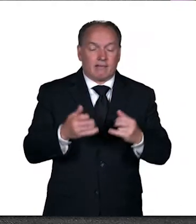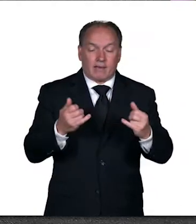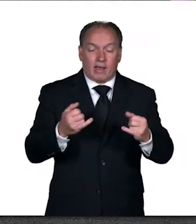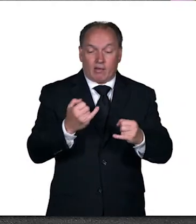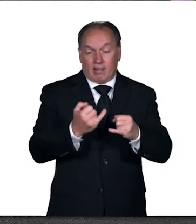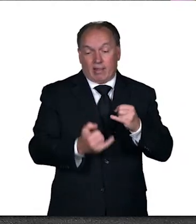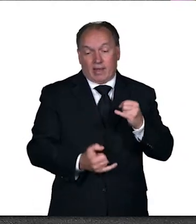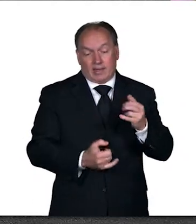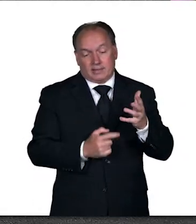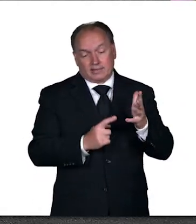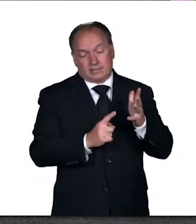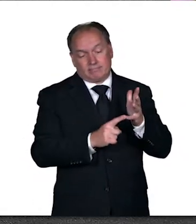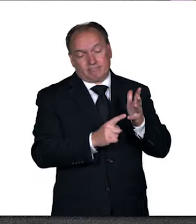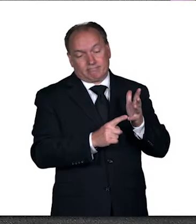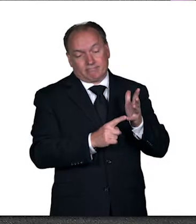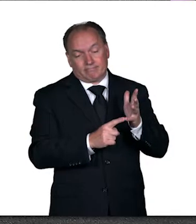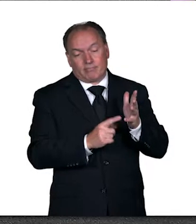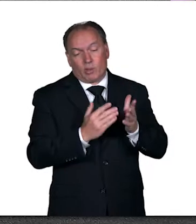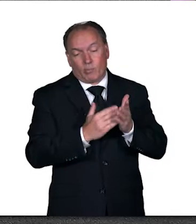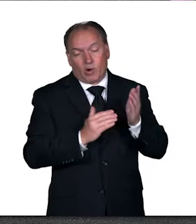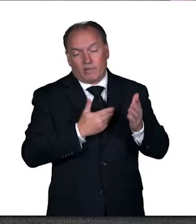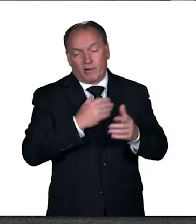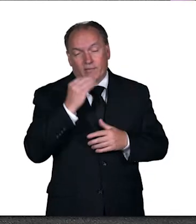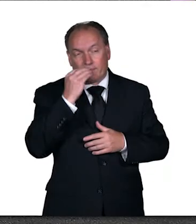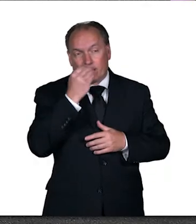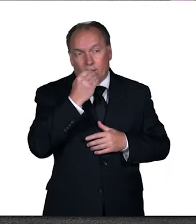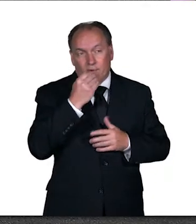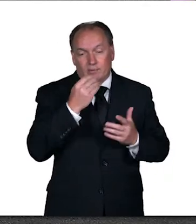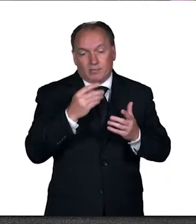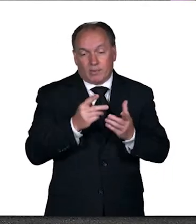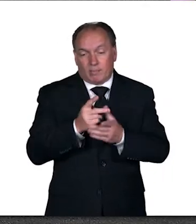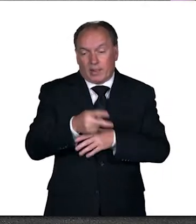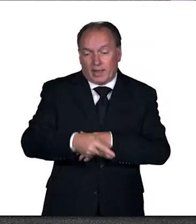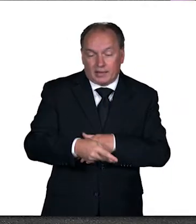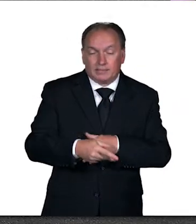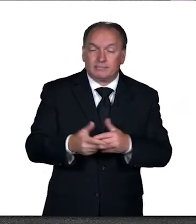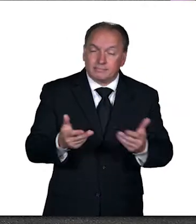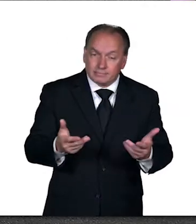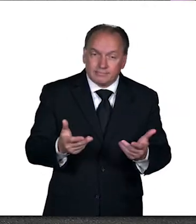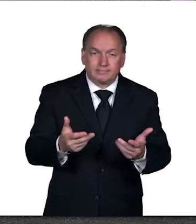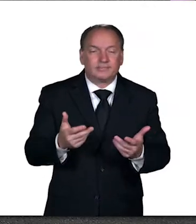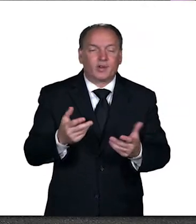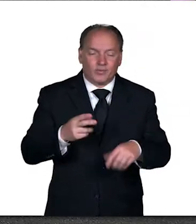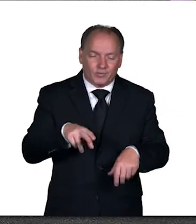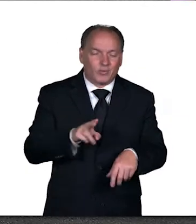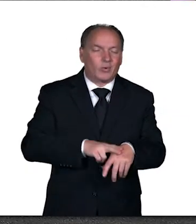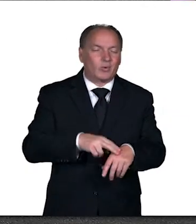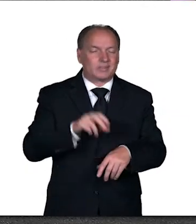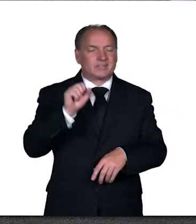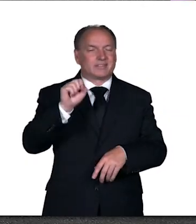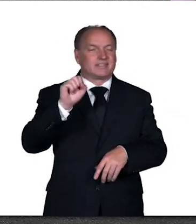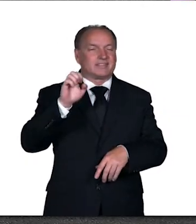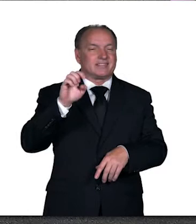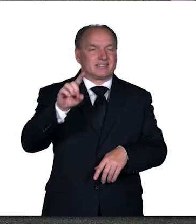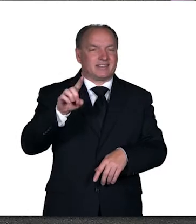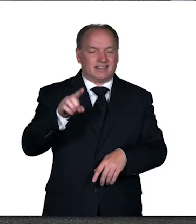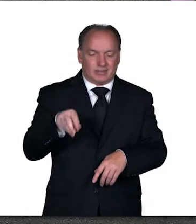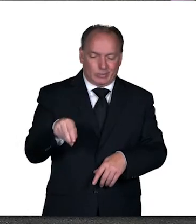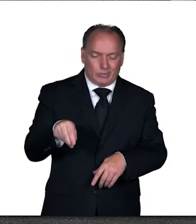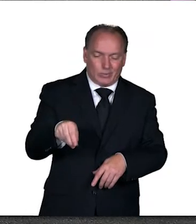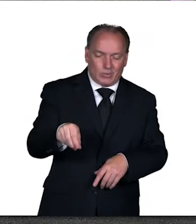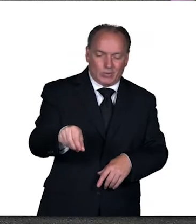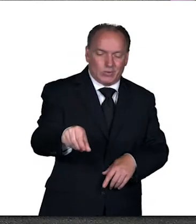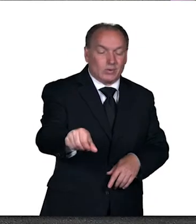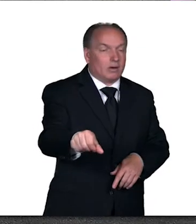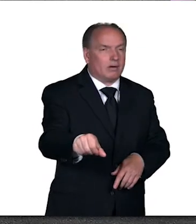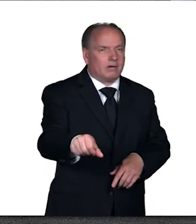Now, the last part of our flower or our plant is the seeds. I don't have any seeds with